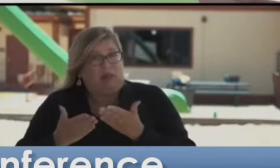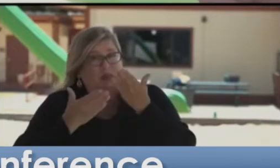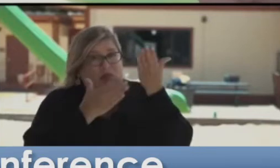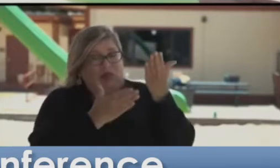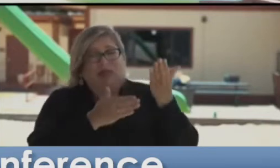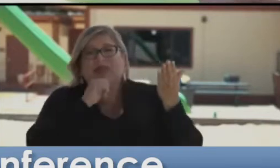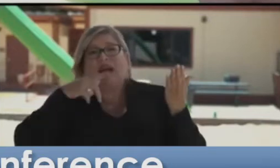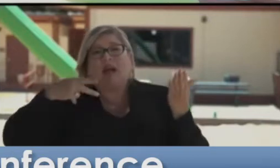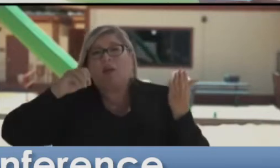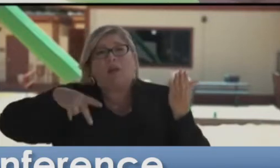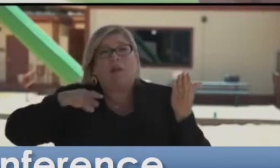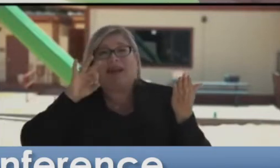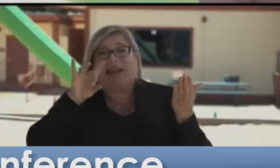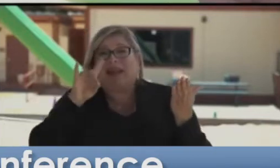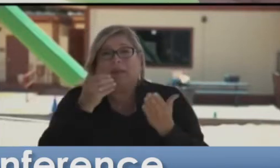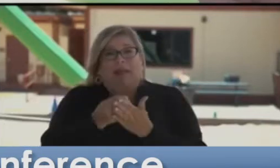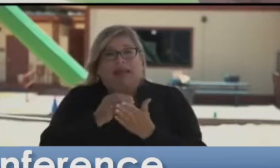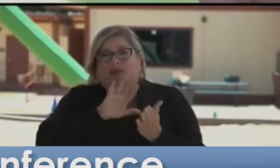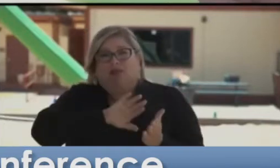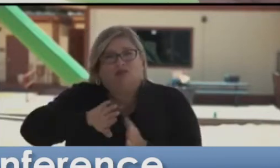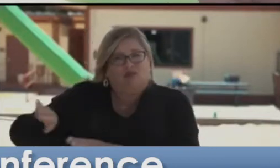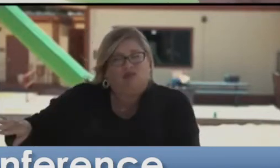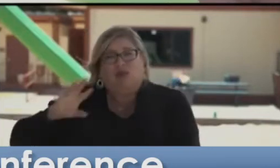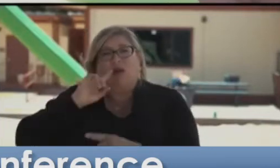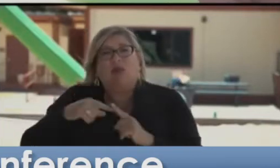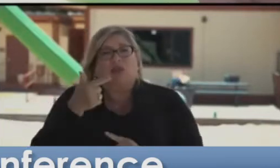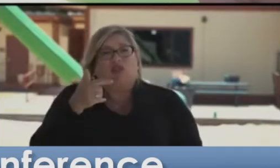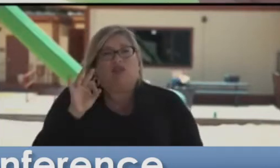Prop 98 money. This is general fund money.